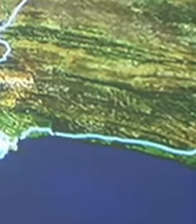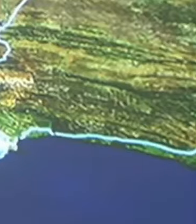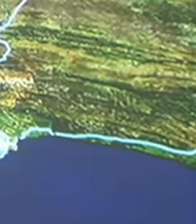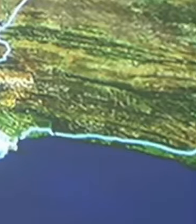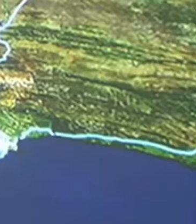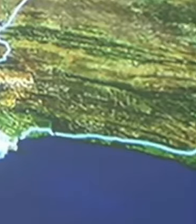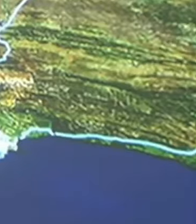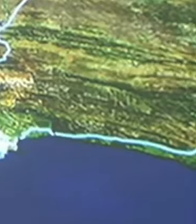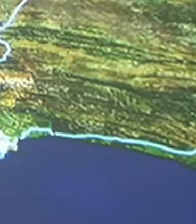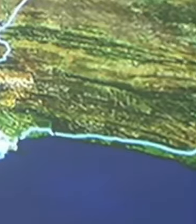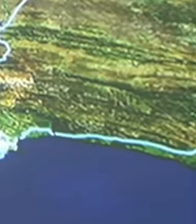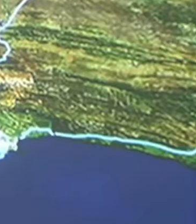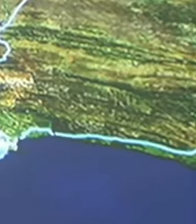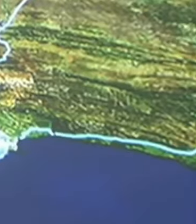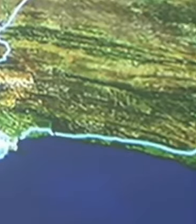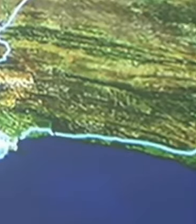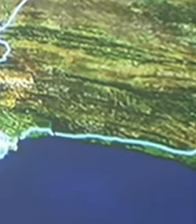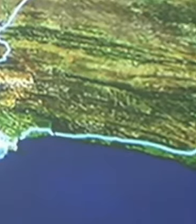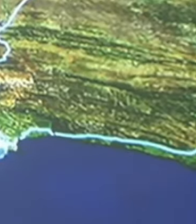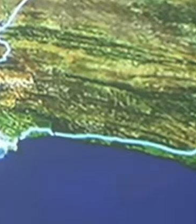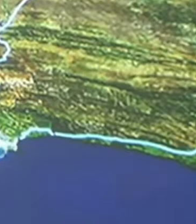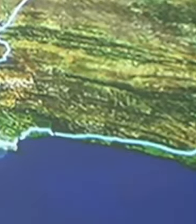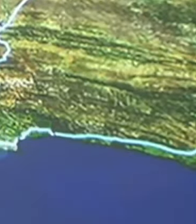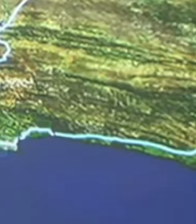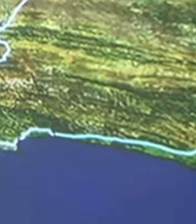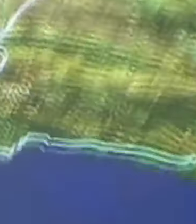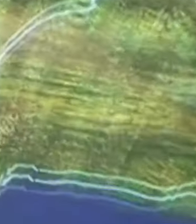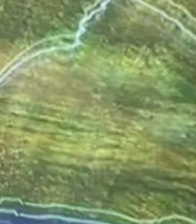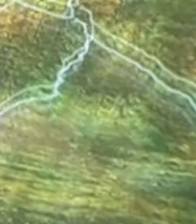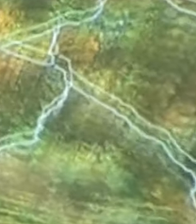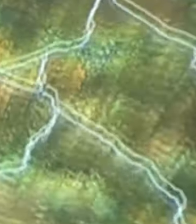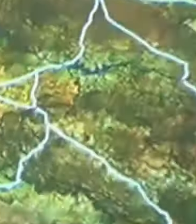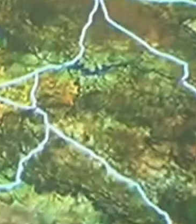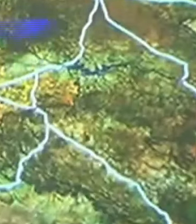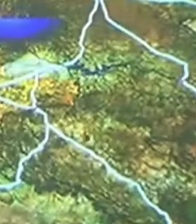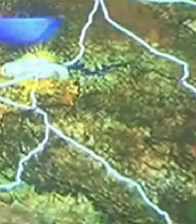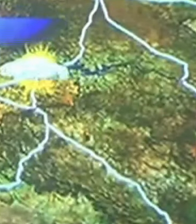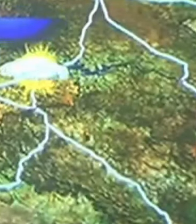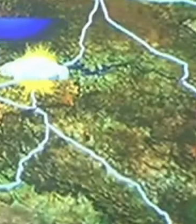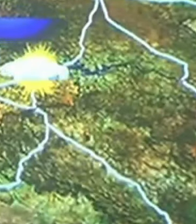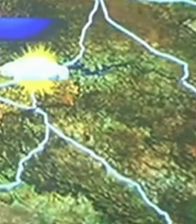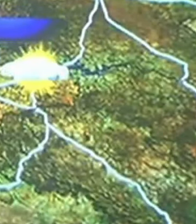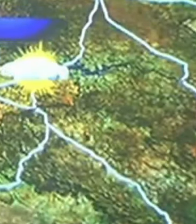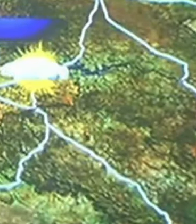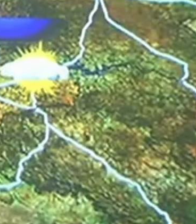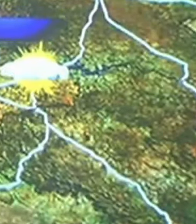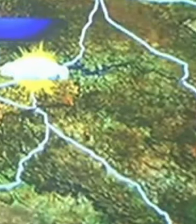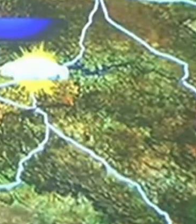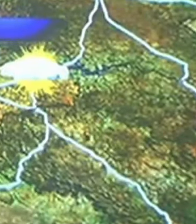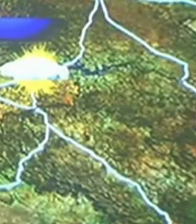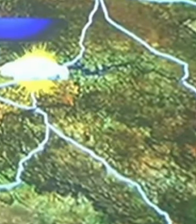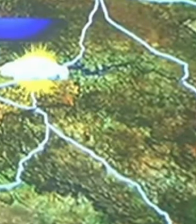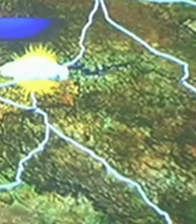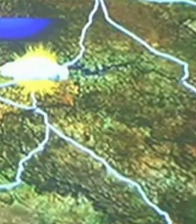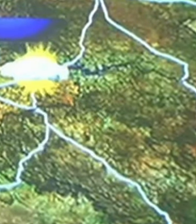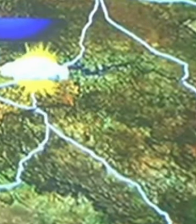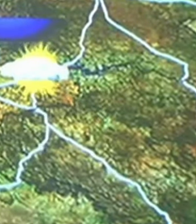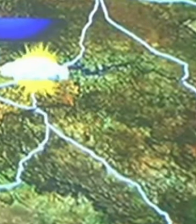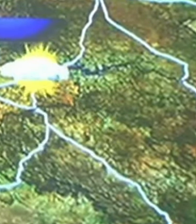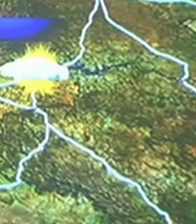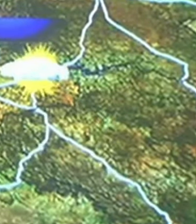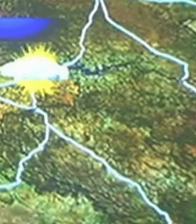mare a tla ba pharepharele ka go kgetha dibaka ka dikarolong tše go atonya go tšedifetse ka bo Laingsburg go tsena bjale ka toropokgolong ya ka Cape Town ge re ya ka dikarolong tša ka